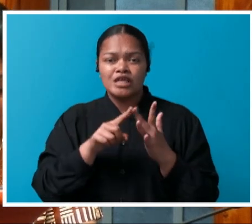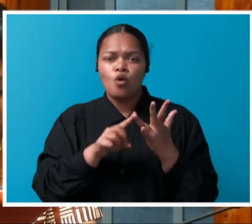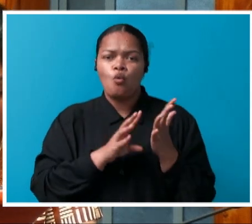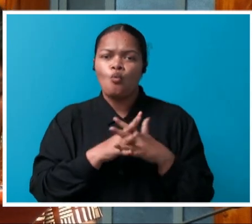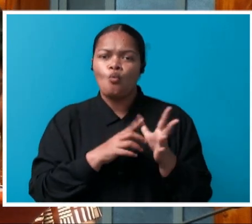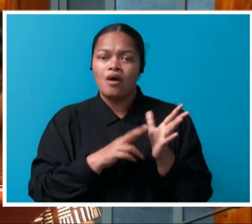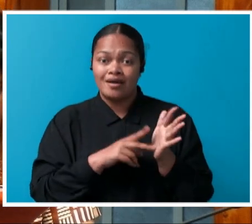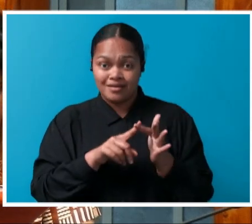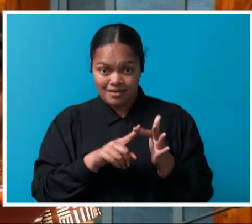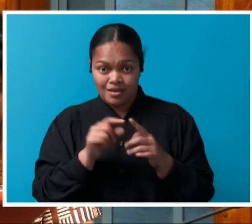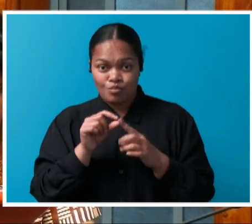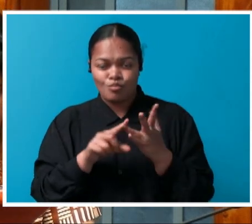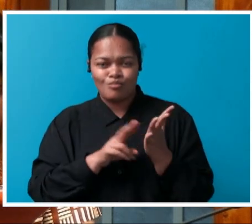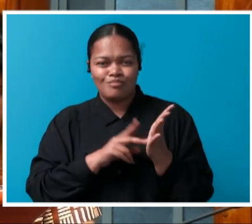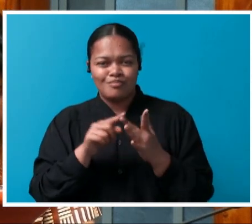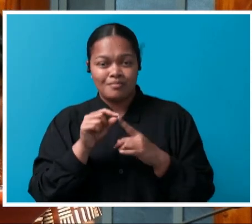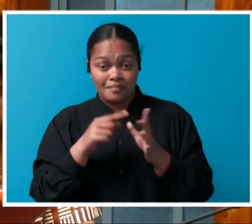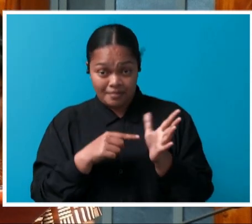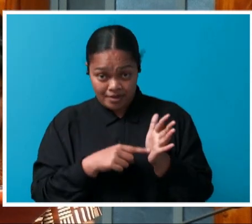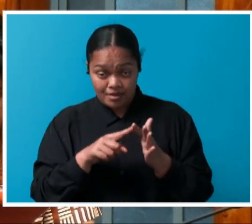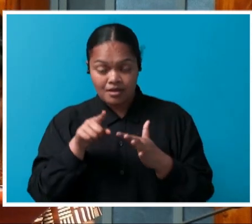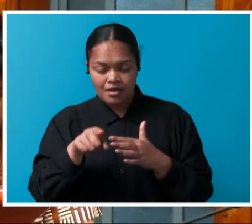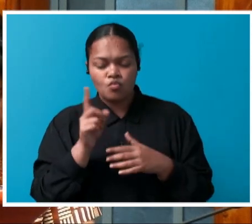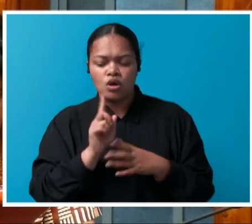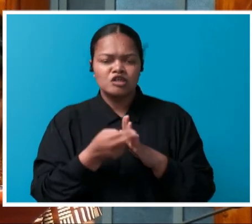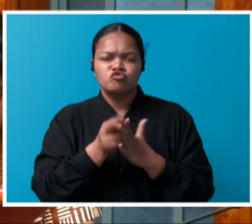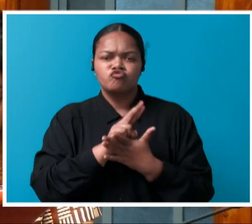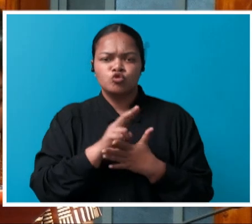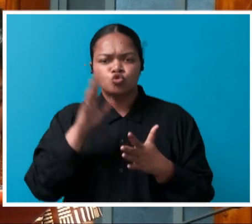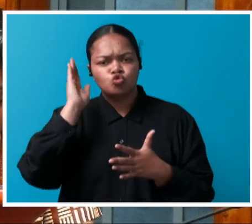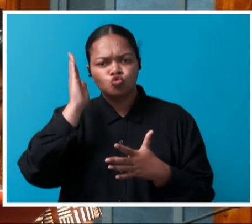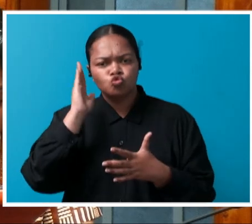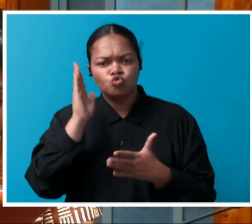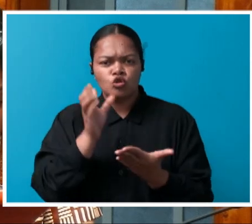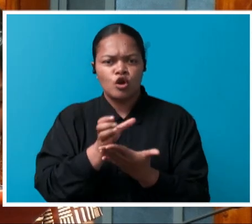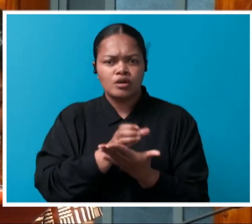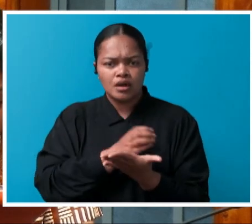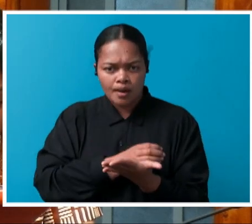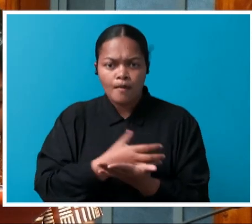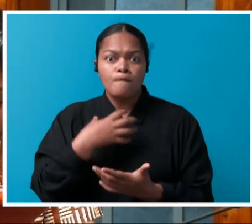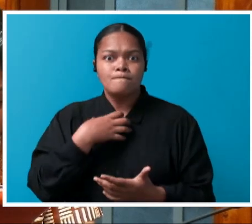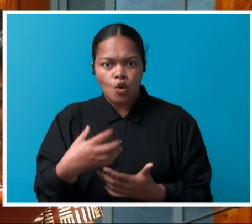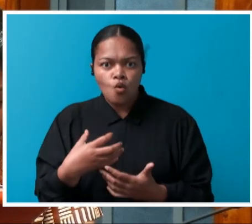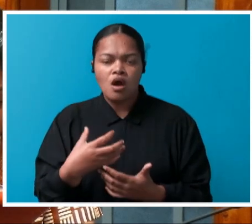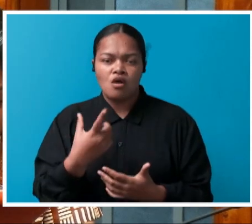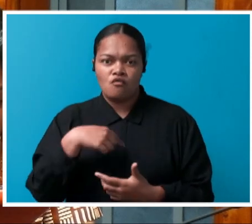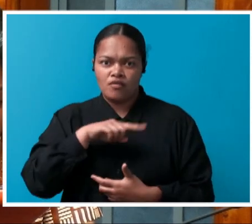the Ministry of Education has thus reviewed school curriculums and has begun to put in more robust,